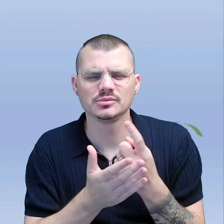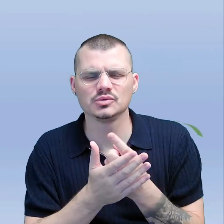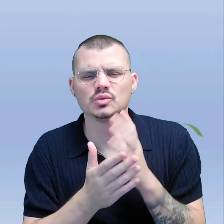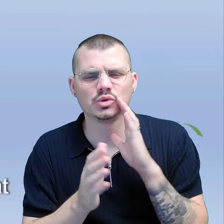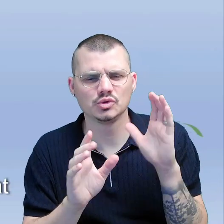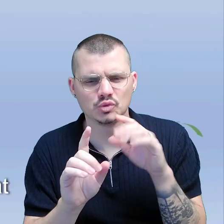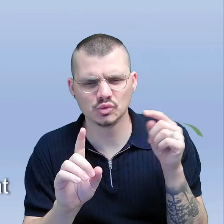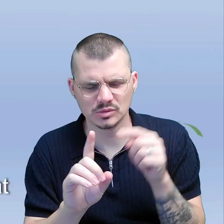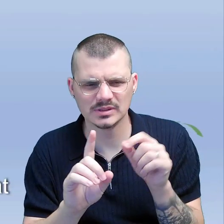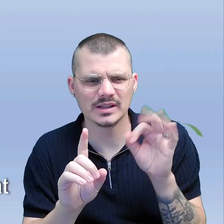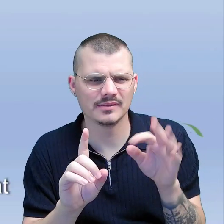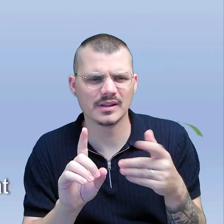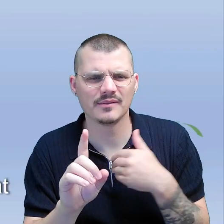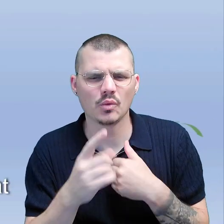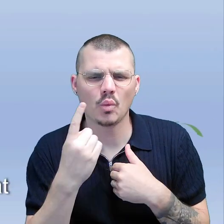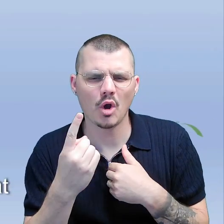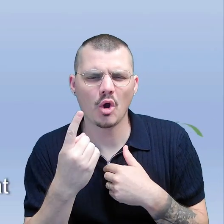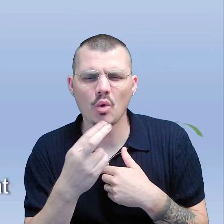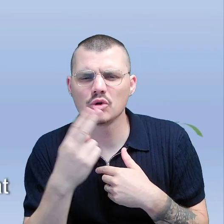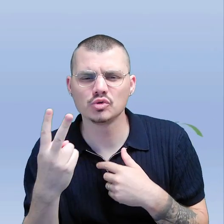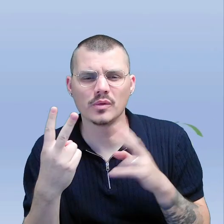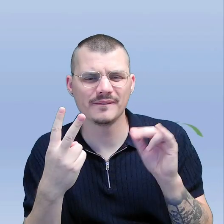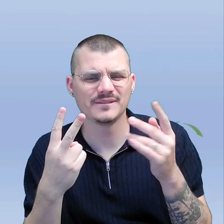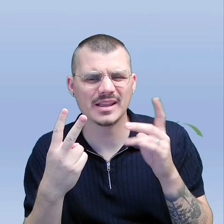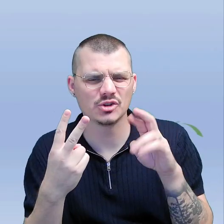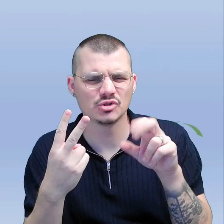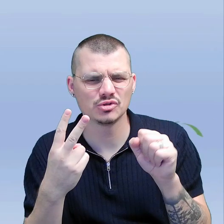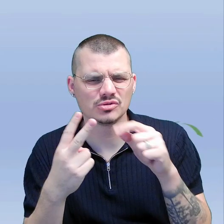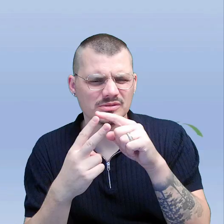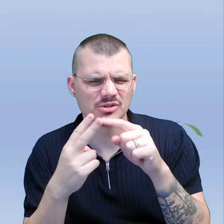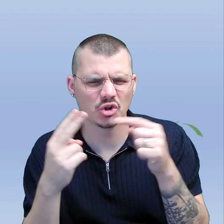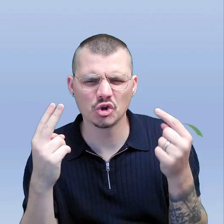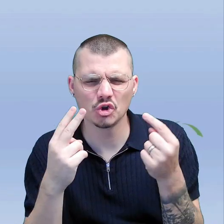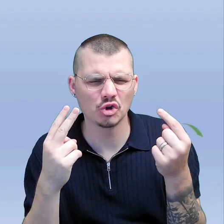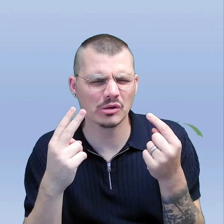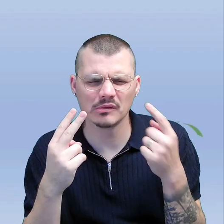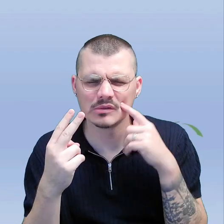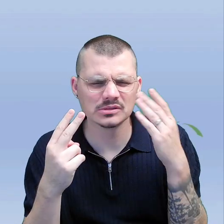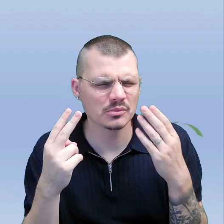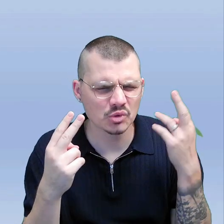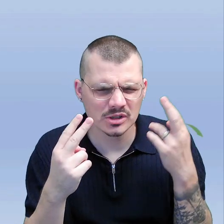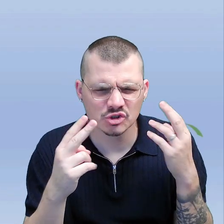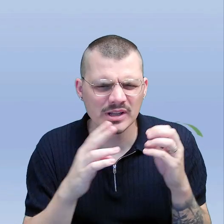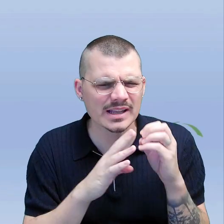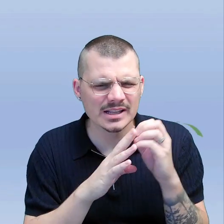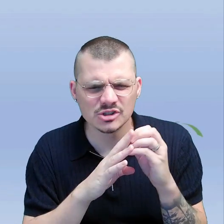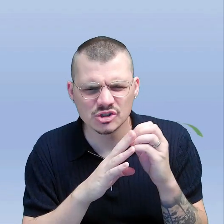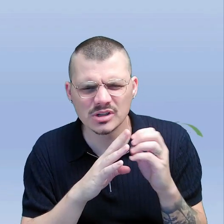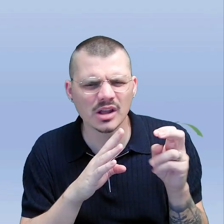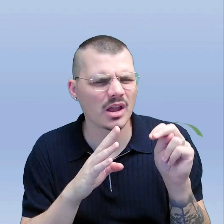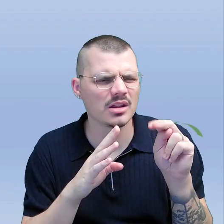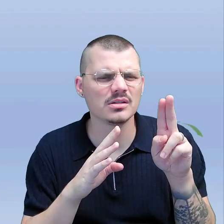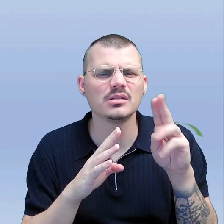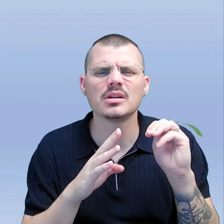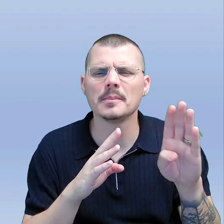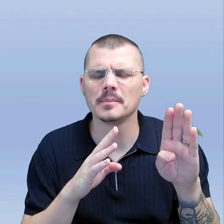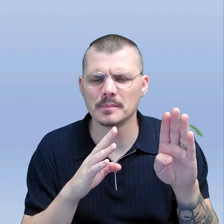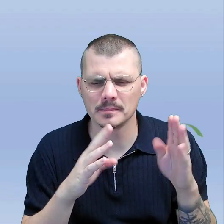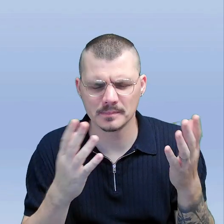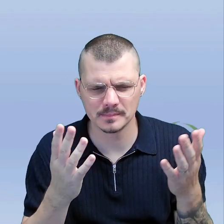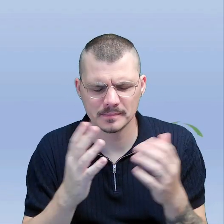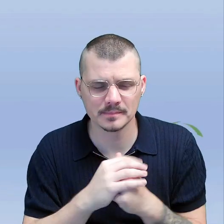this if they have like one or two fingers that hurt for some reason, or they're itchy, or they're numb.